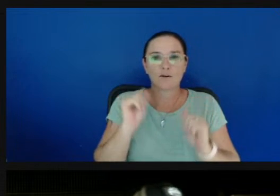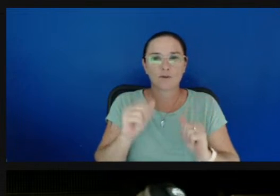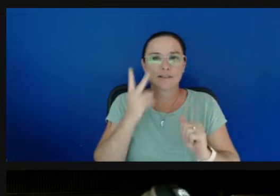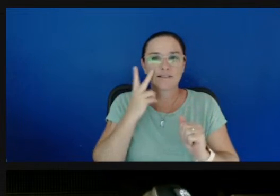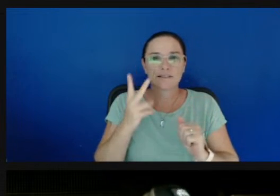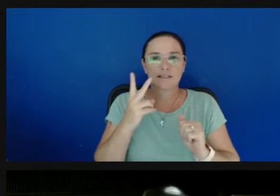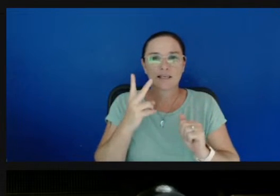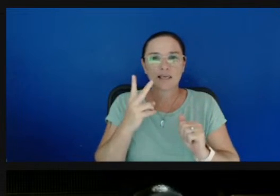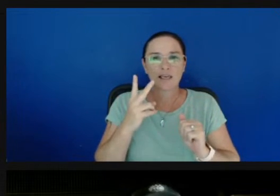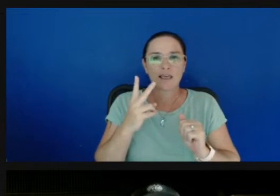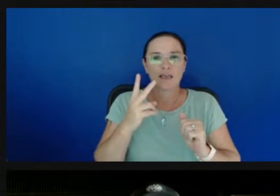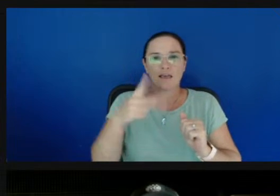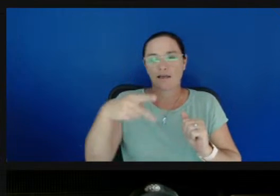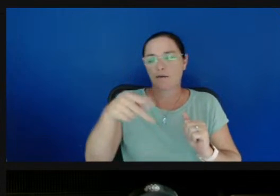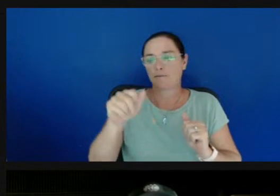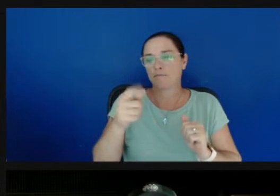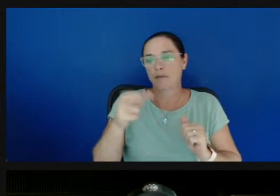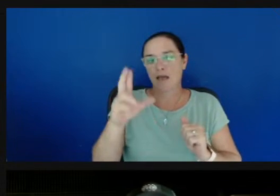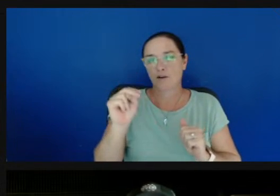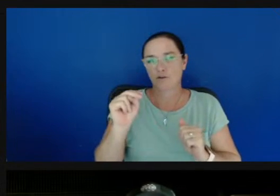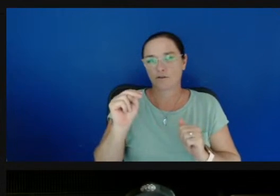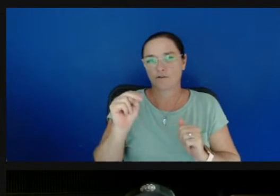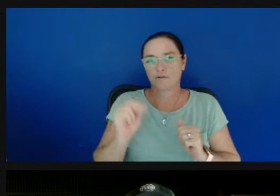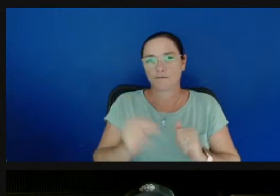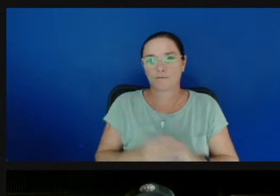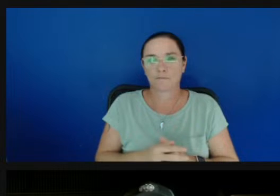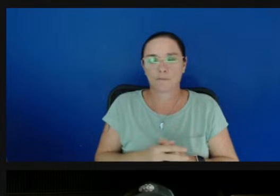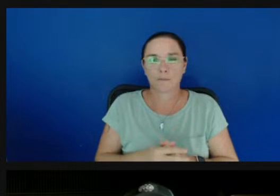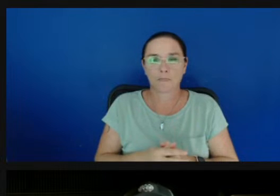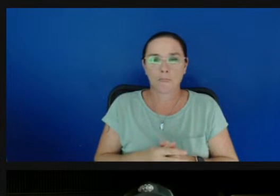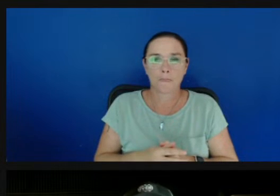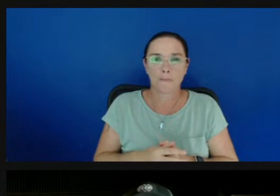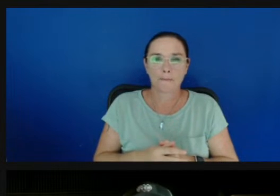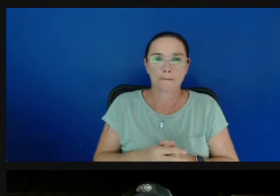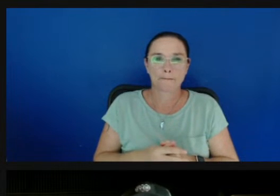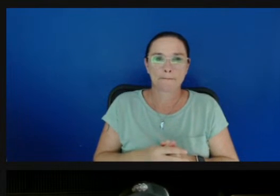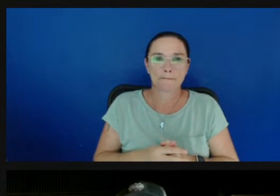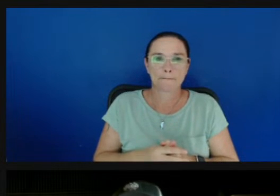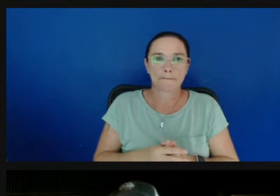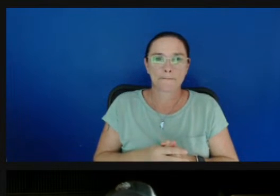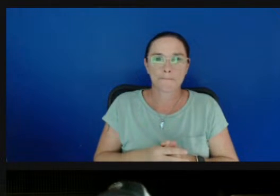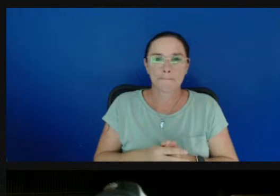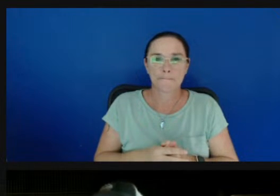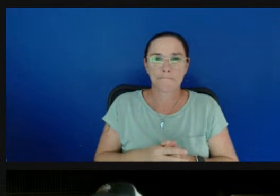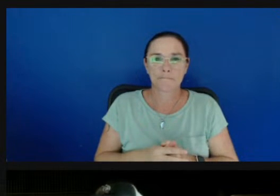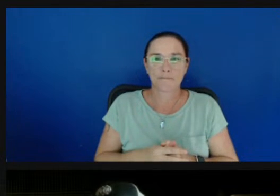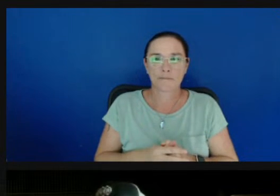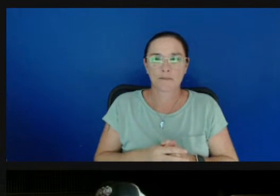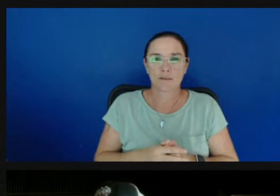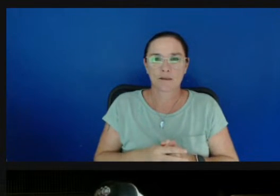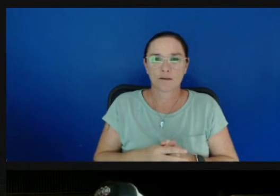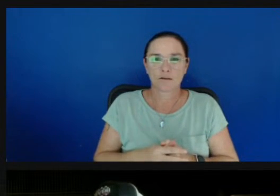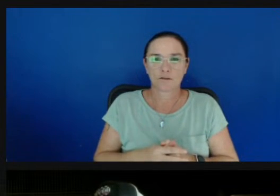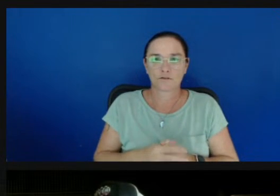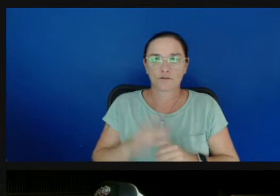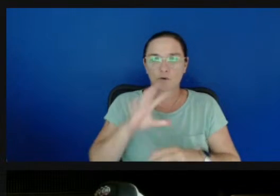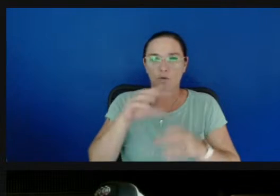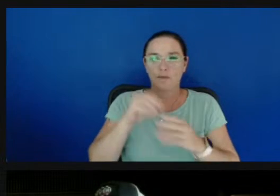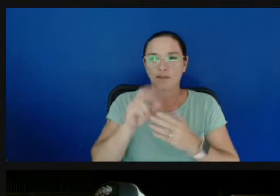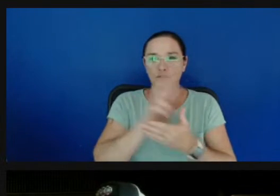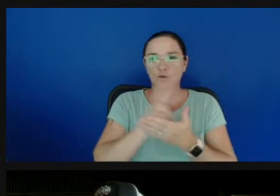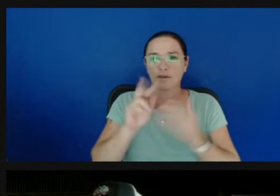clearly in Kilauea there. Coming in. 2 weeks, let's zoom it out. You see